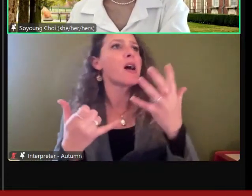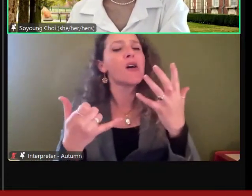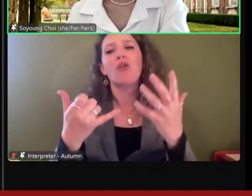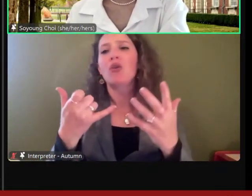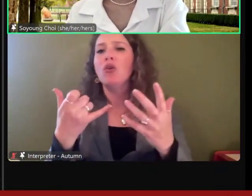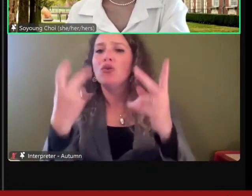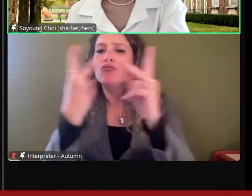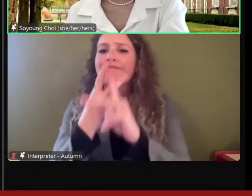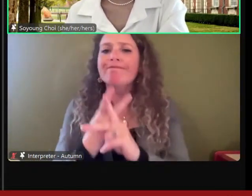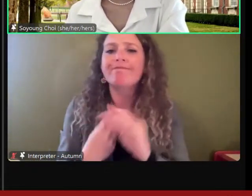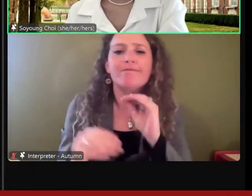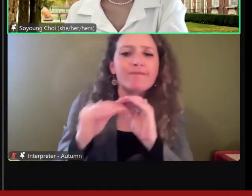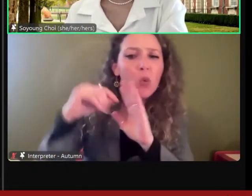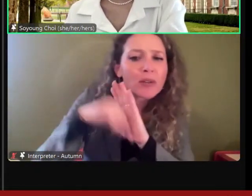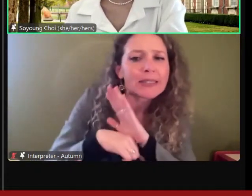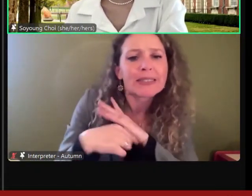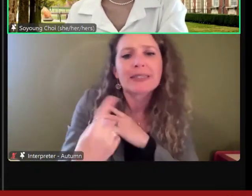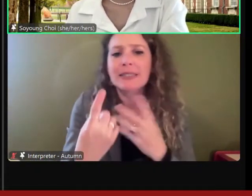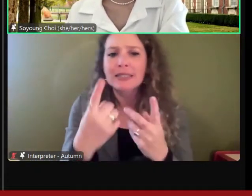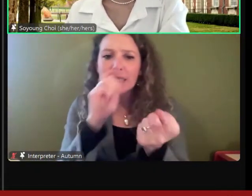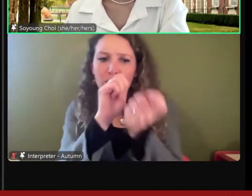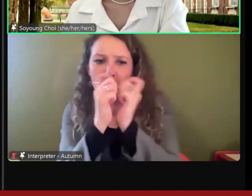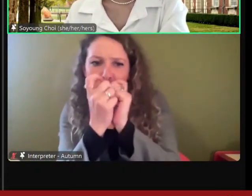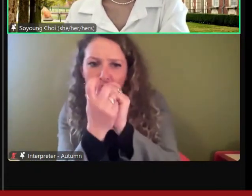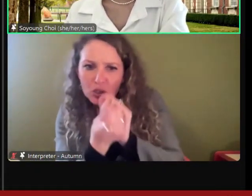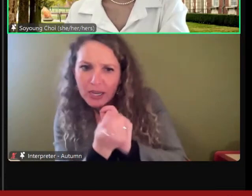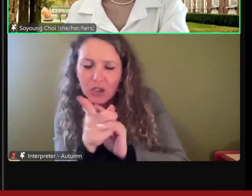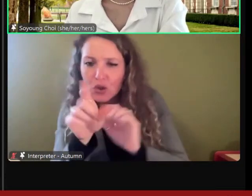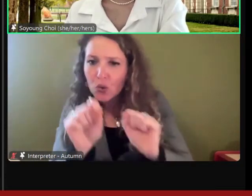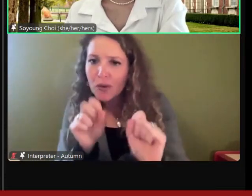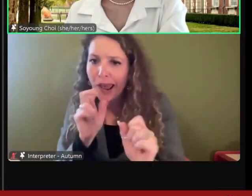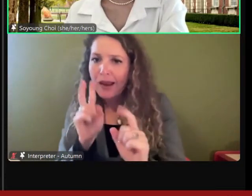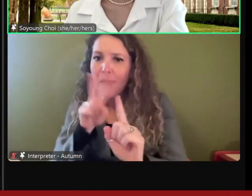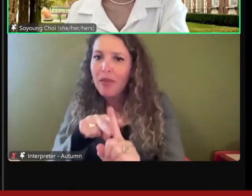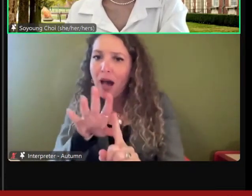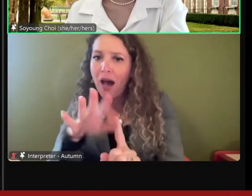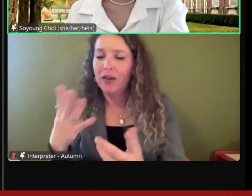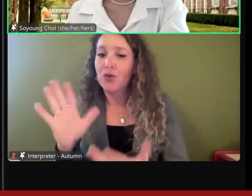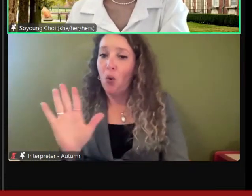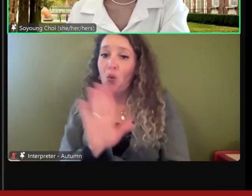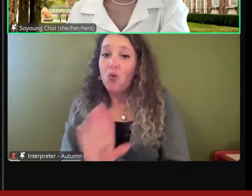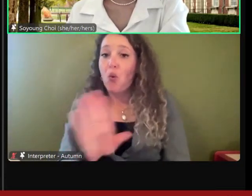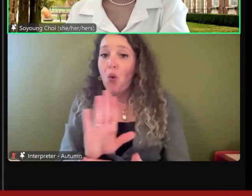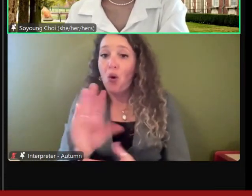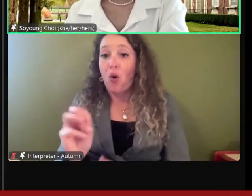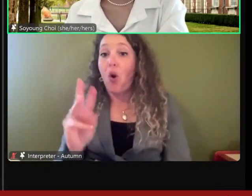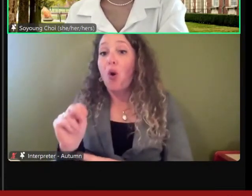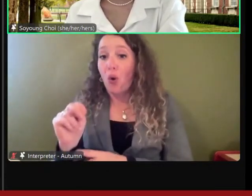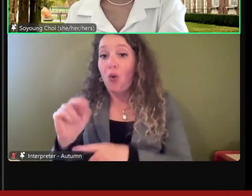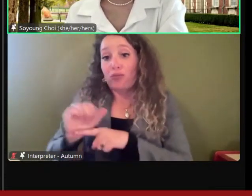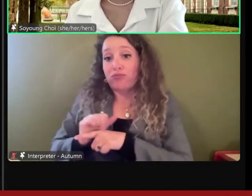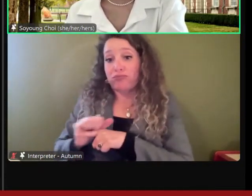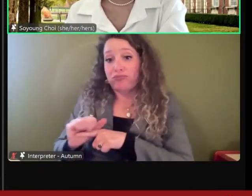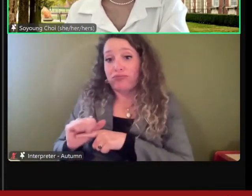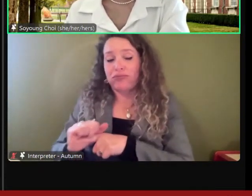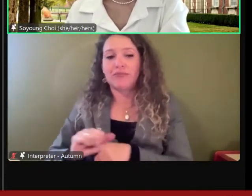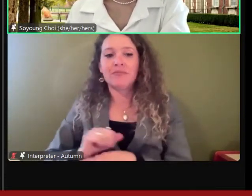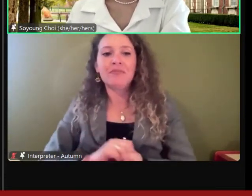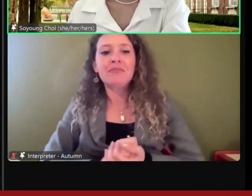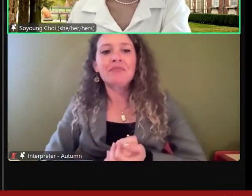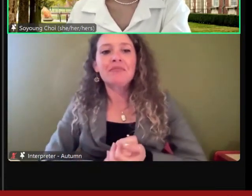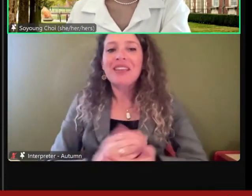you might bring to your own practice. Thank you so much for your time and attention on my